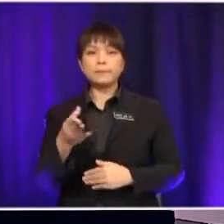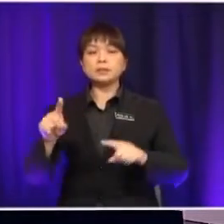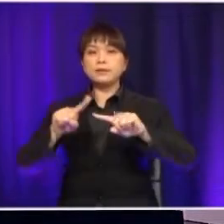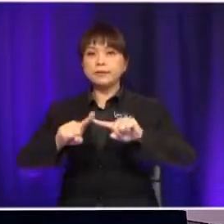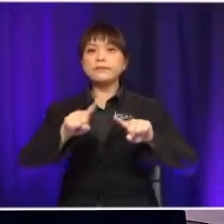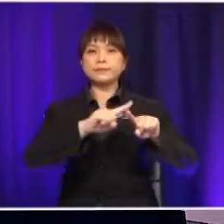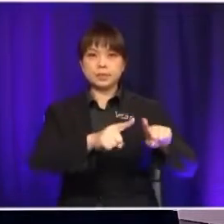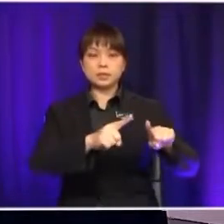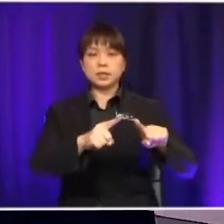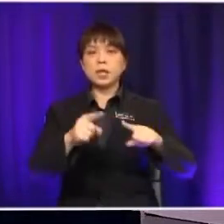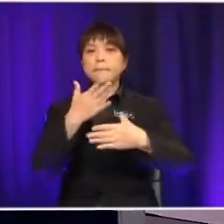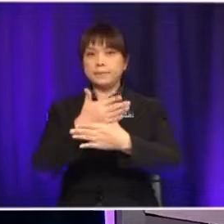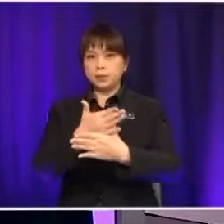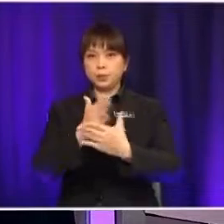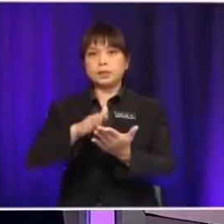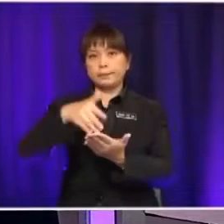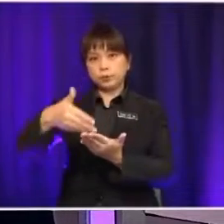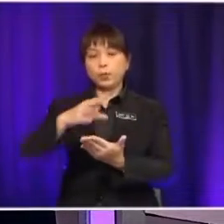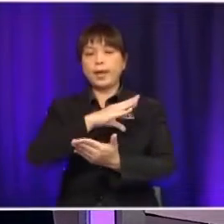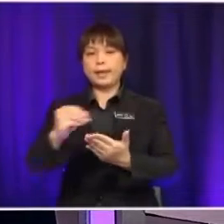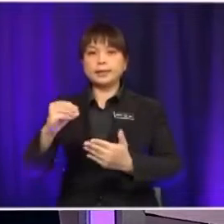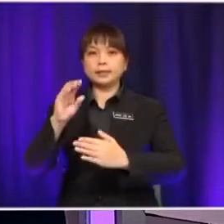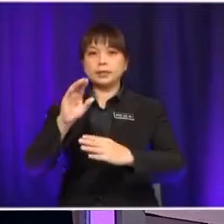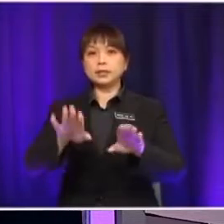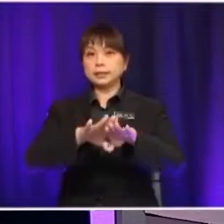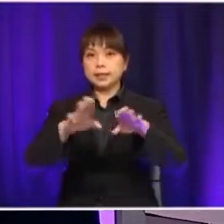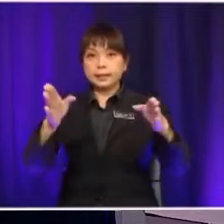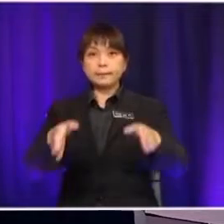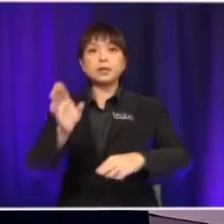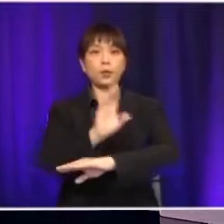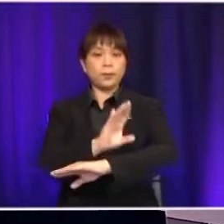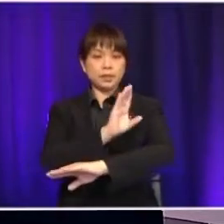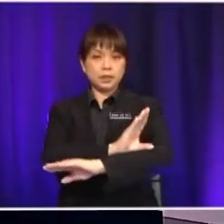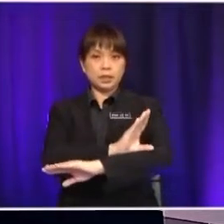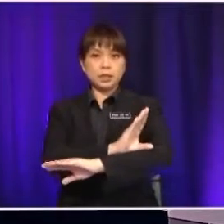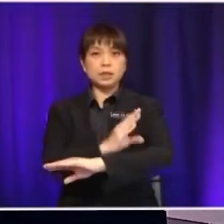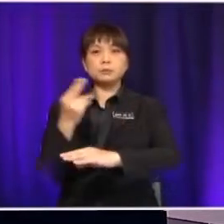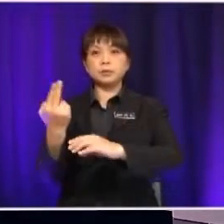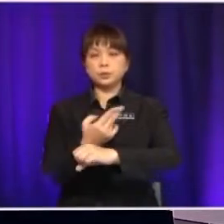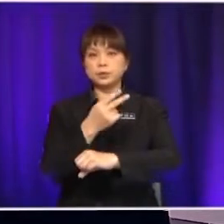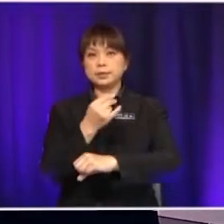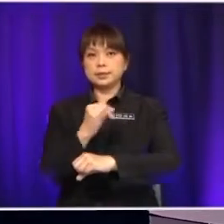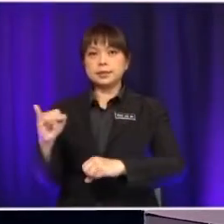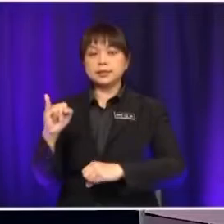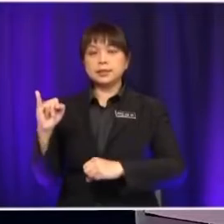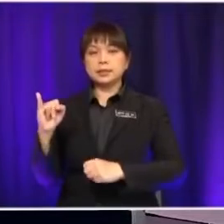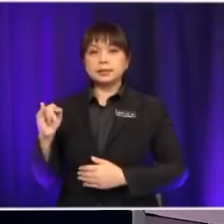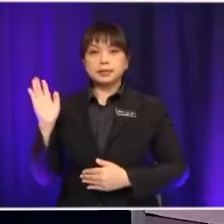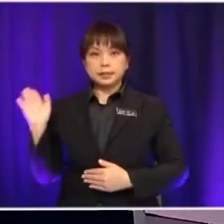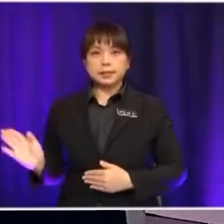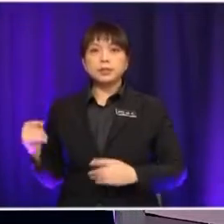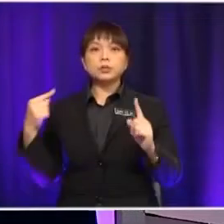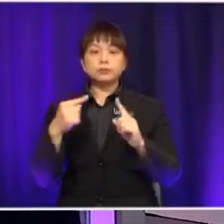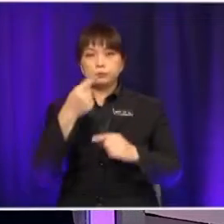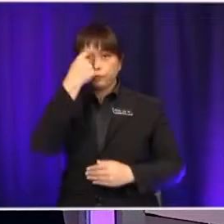and a desktop computer. So now by using this word as well, okay, I would like my pupils here to